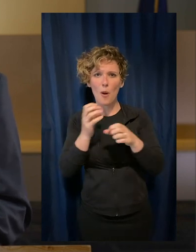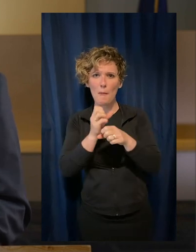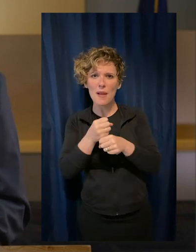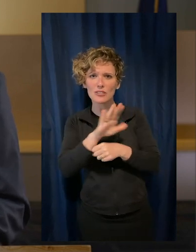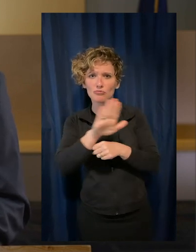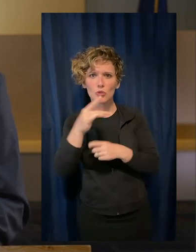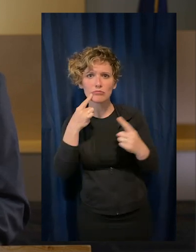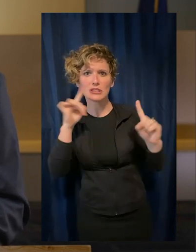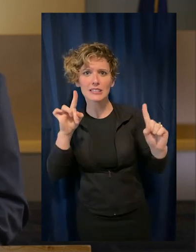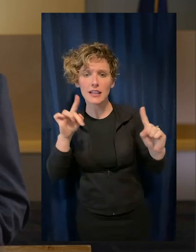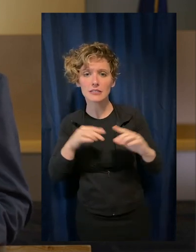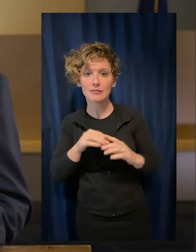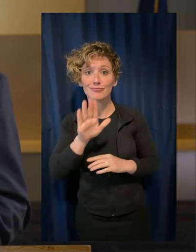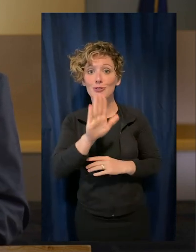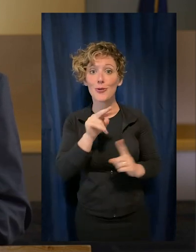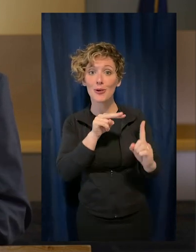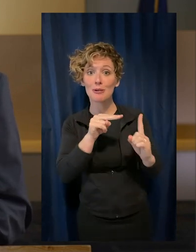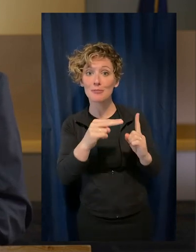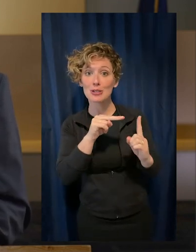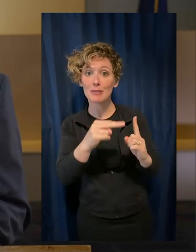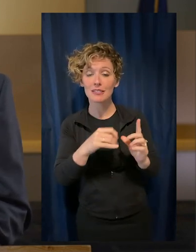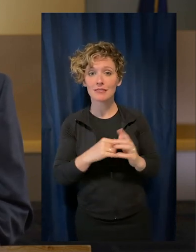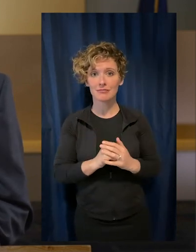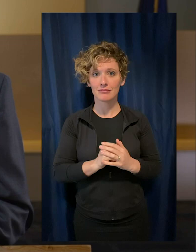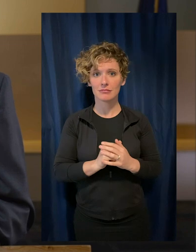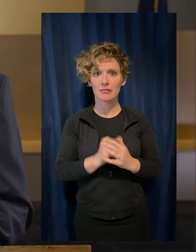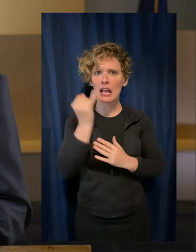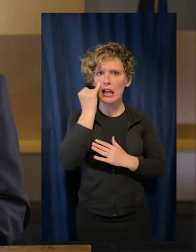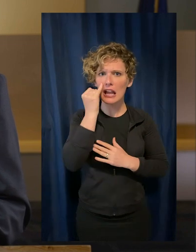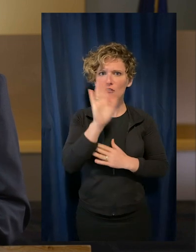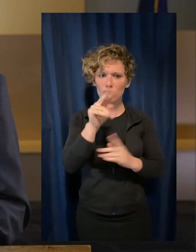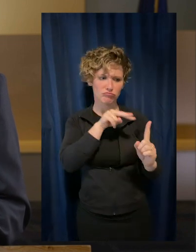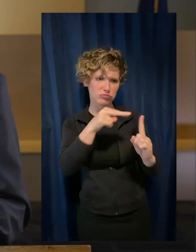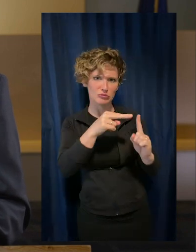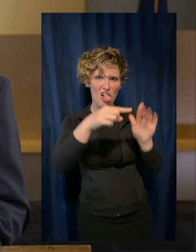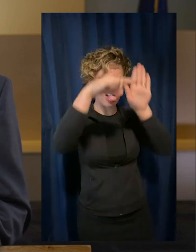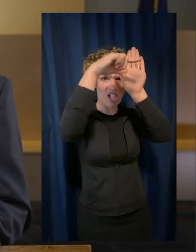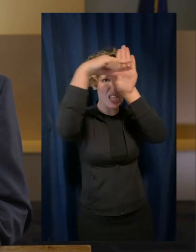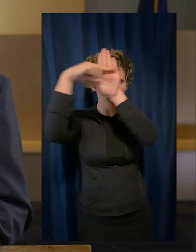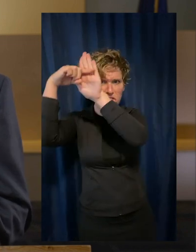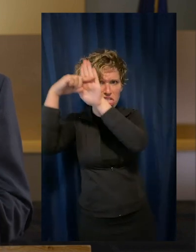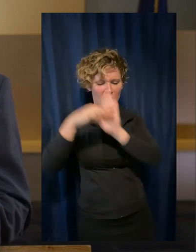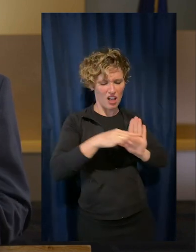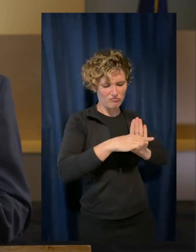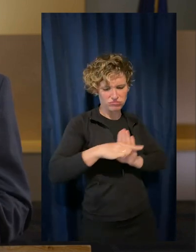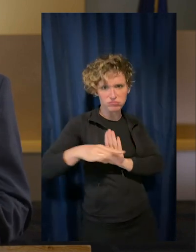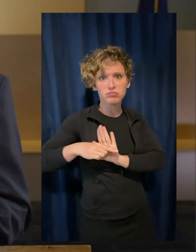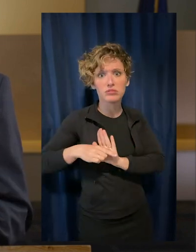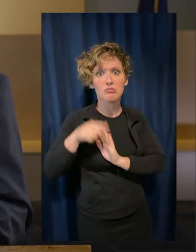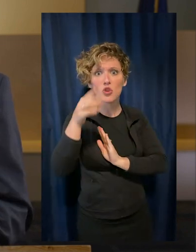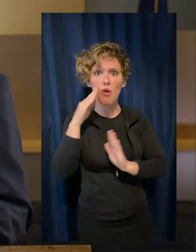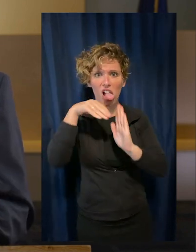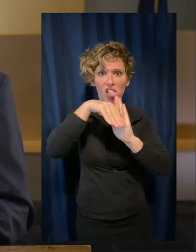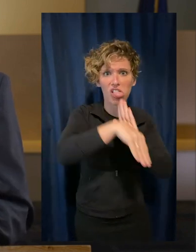perspective. A negative or fatalistic perspective can have debilitating ramifications. On the other hand, a positive and